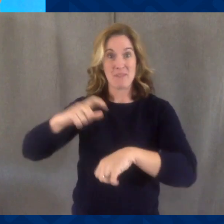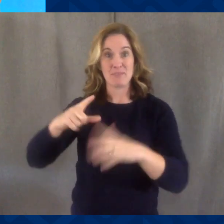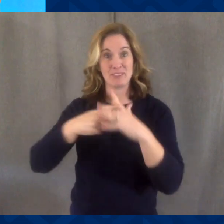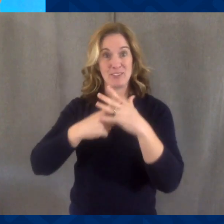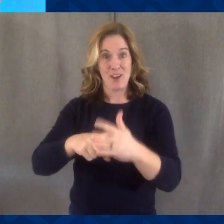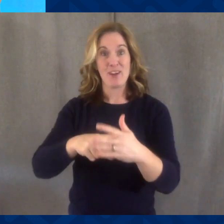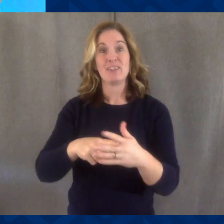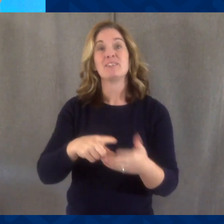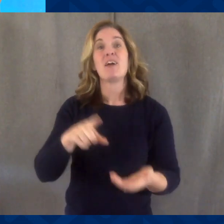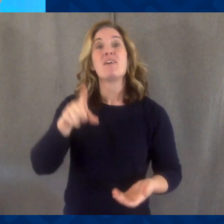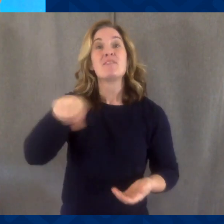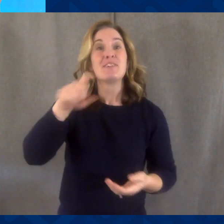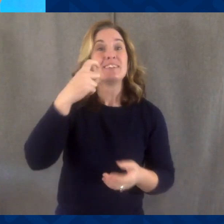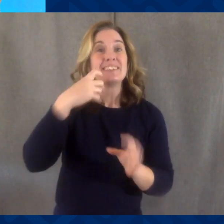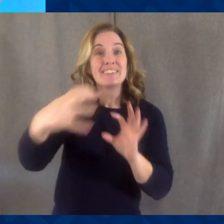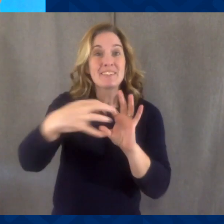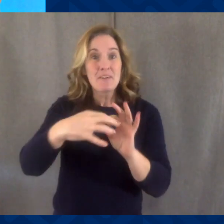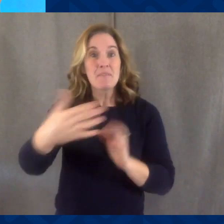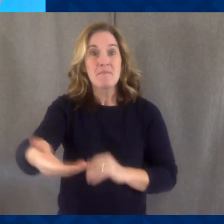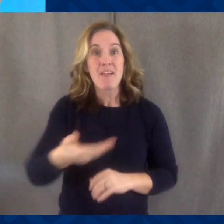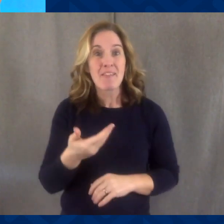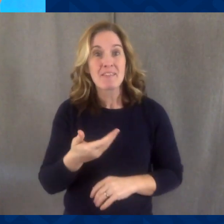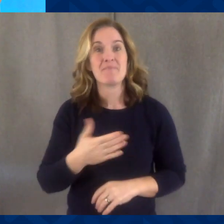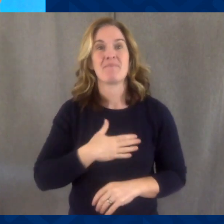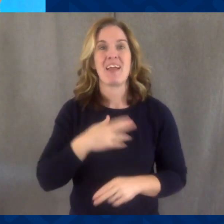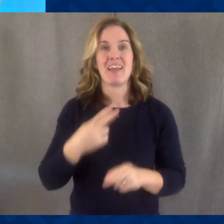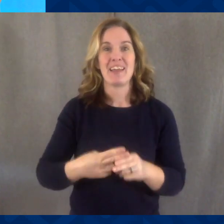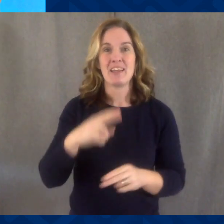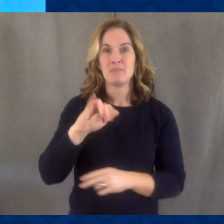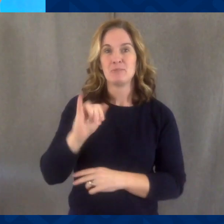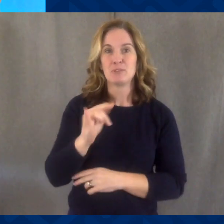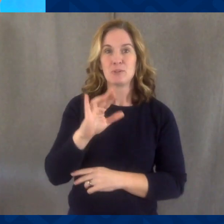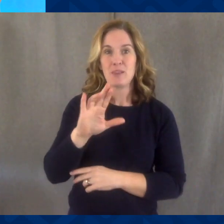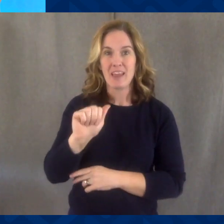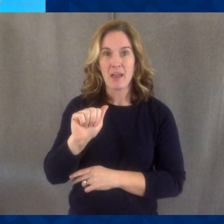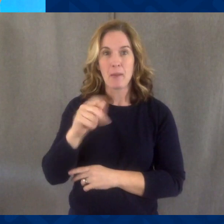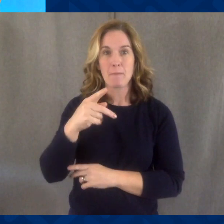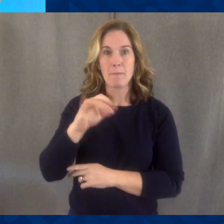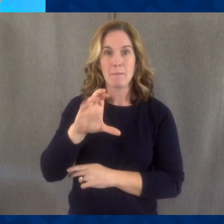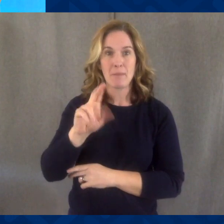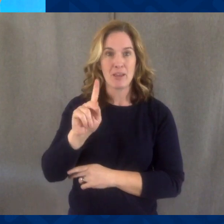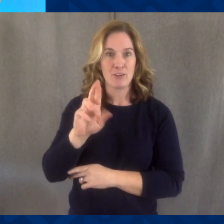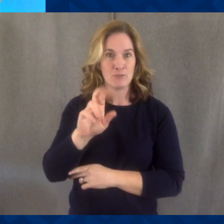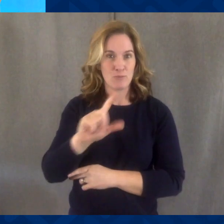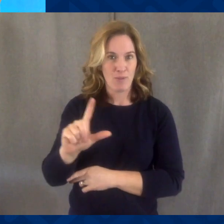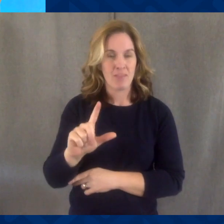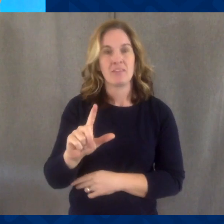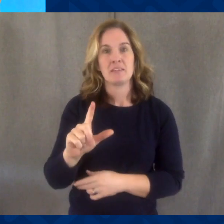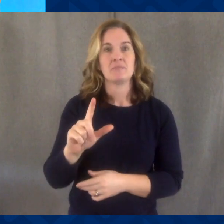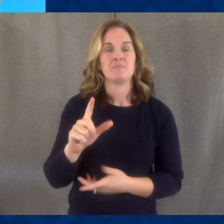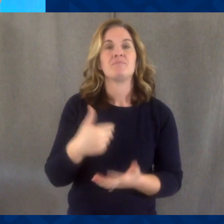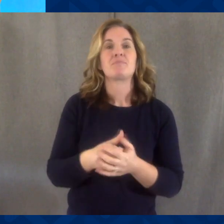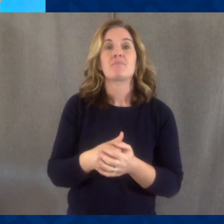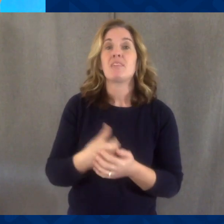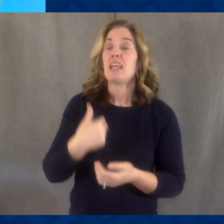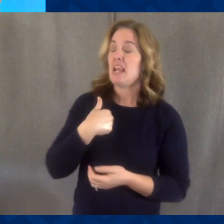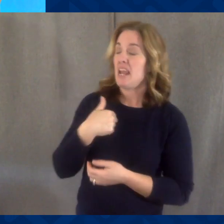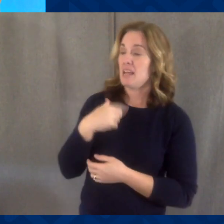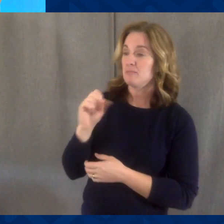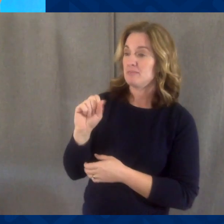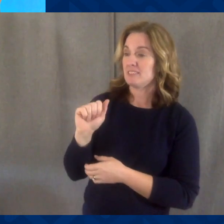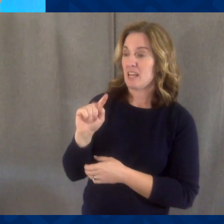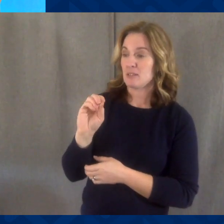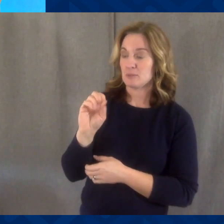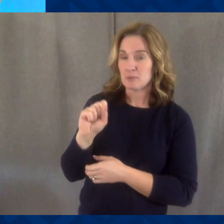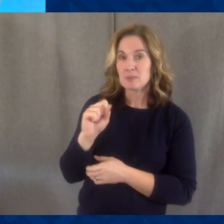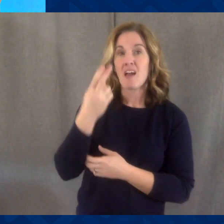just joining us, welcome. Again, my name is Julia Pickerel. I'm our incoming senior pastor. And I'm Santos. I'm the high school pastor